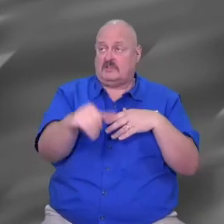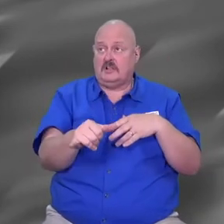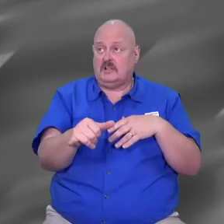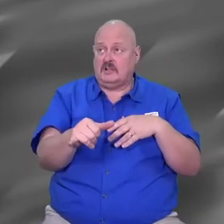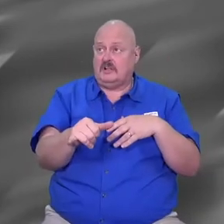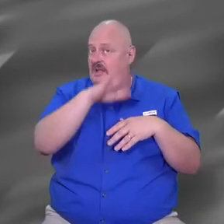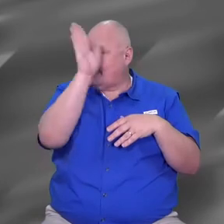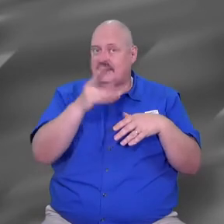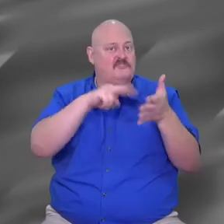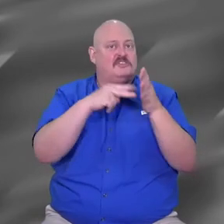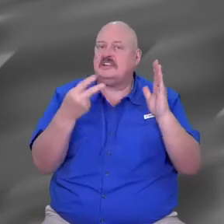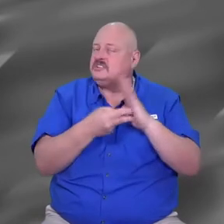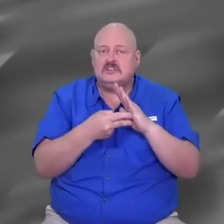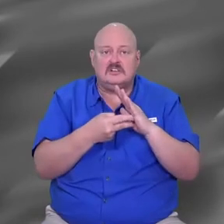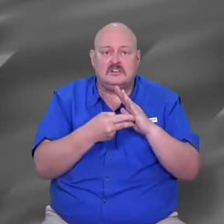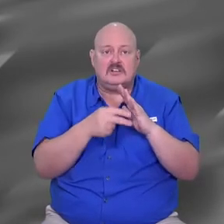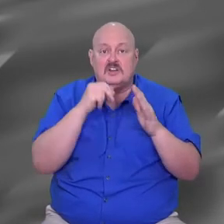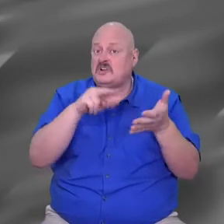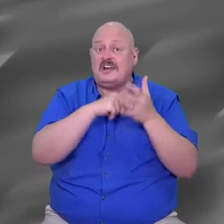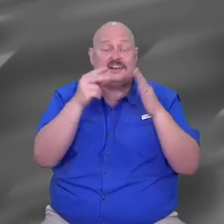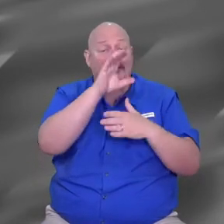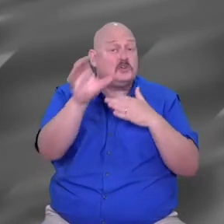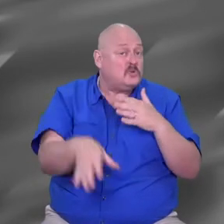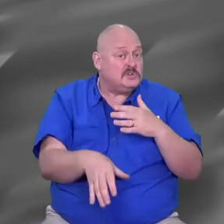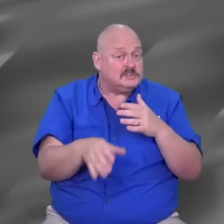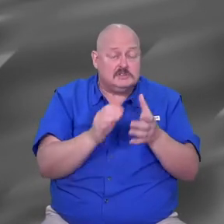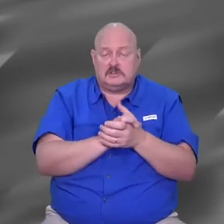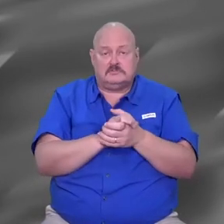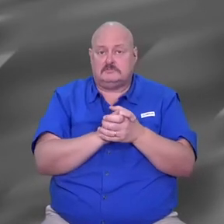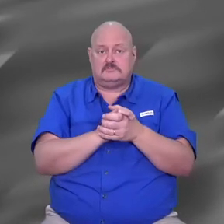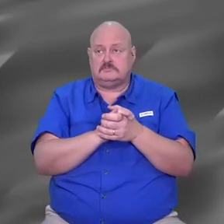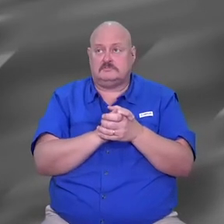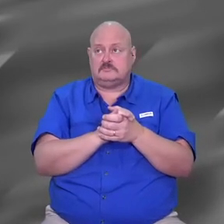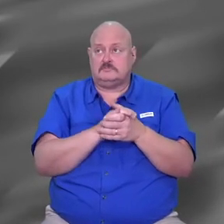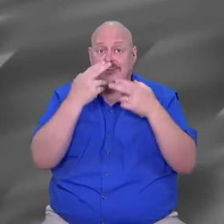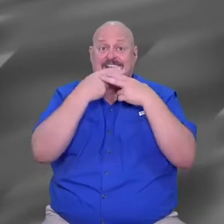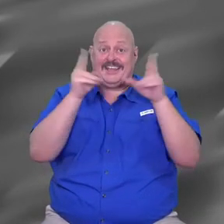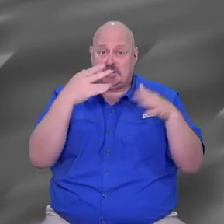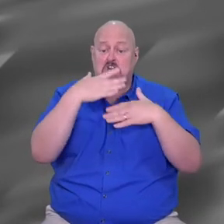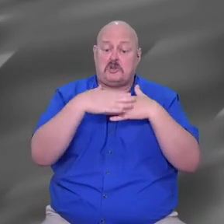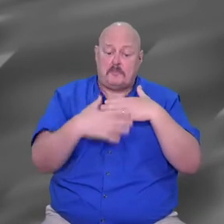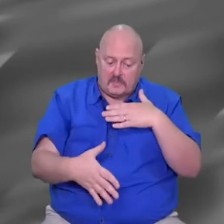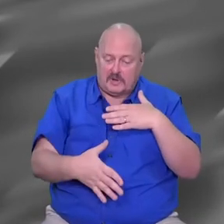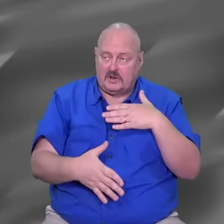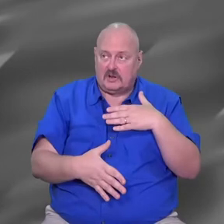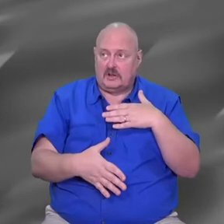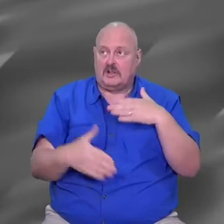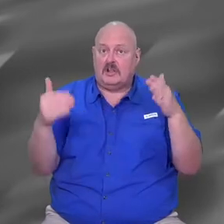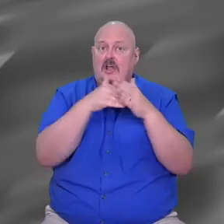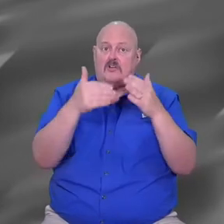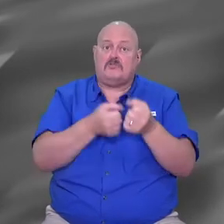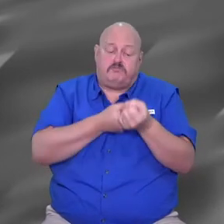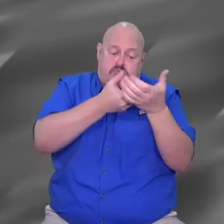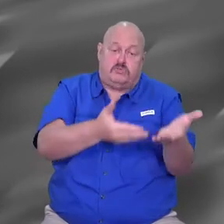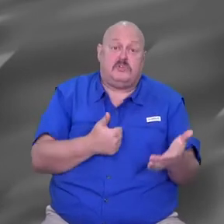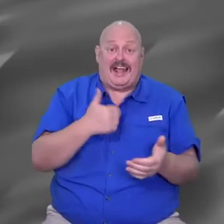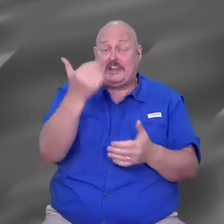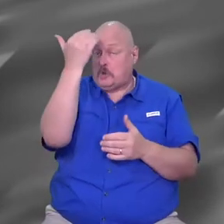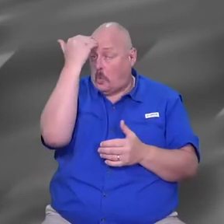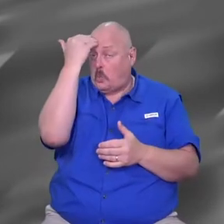never the intention, is it not? It's an unintended consequence that innocent blood is often shed. And I do